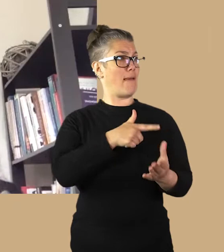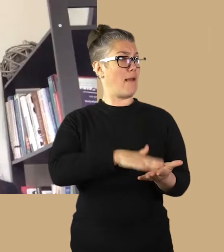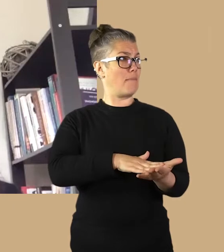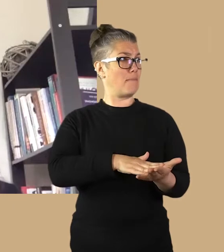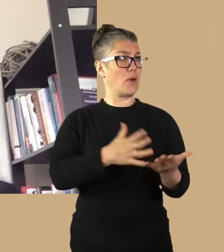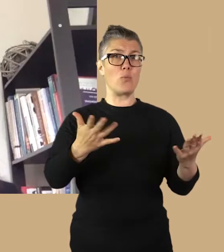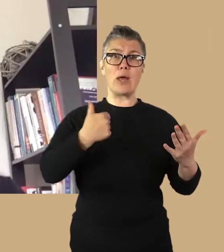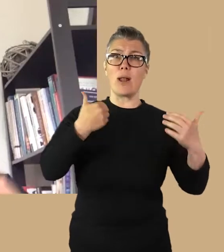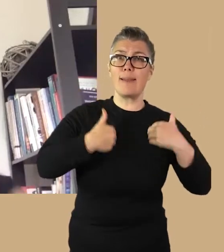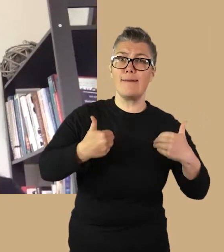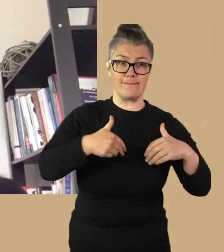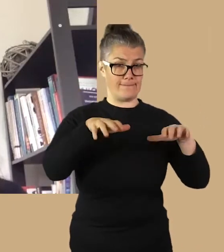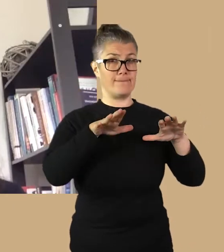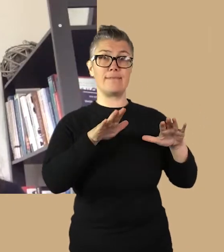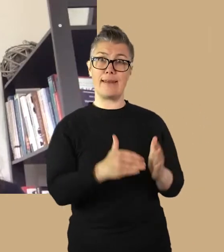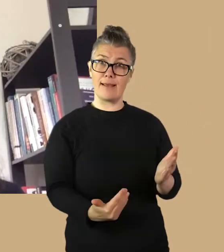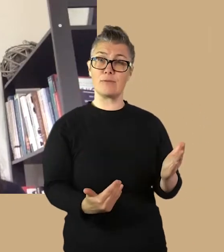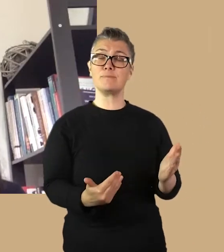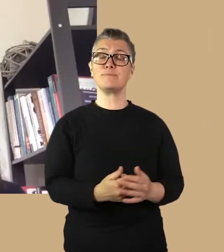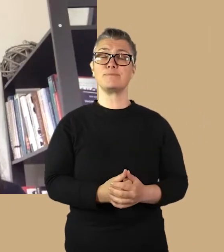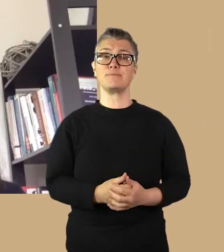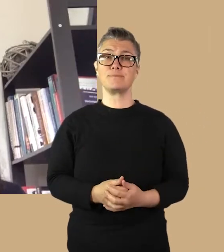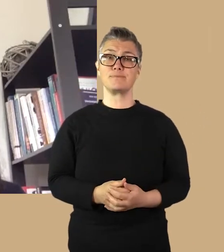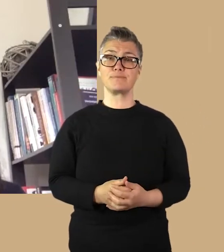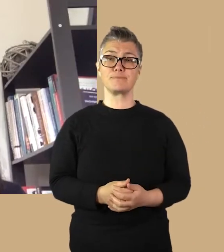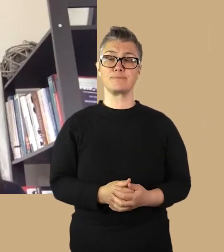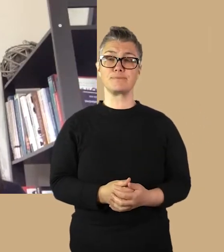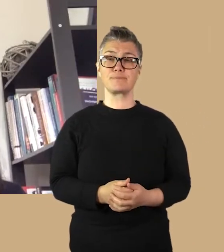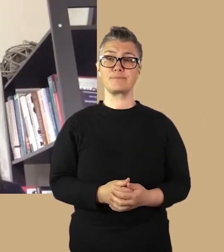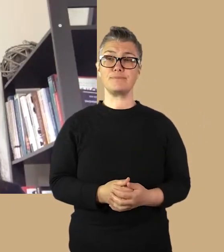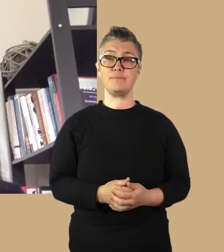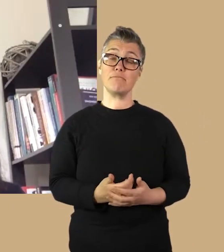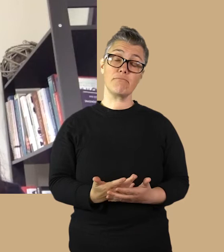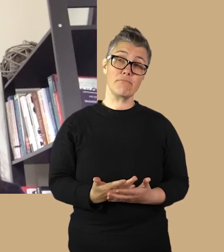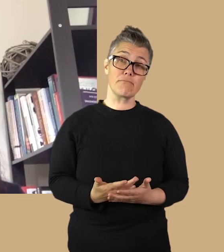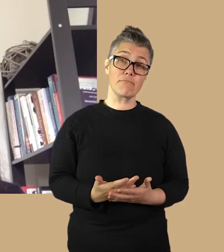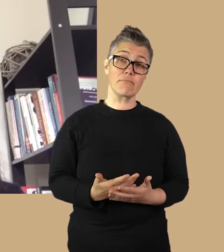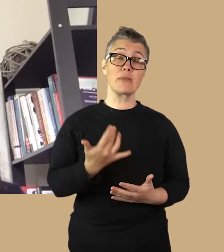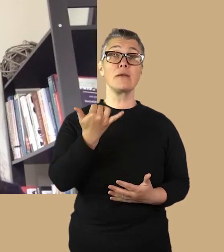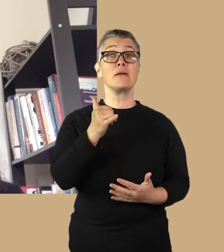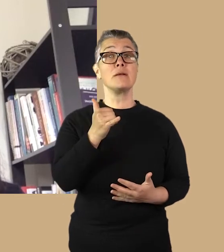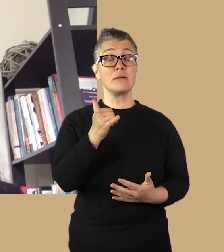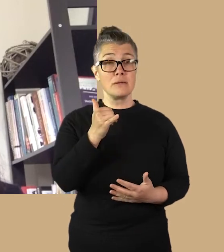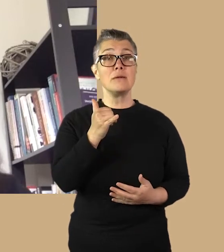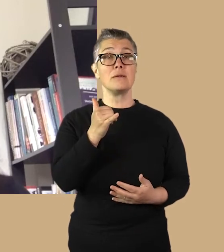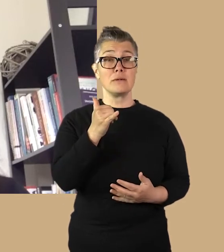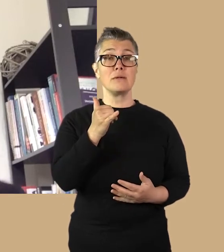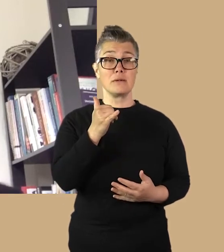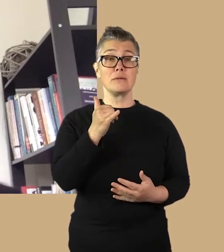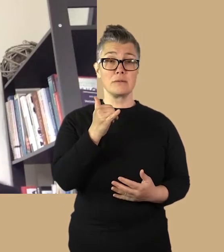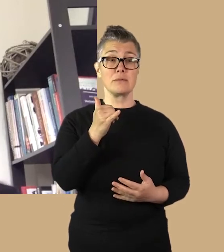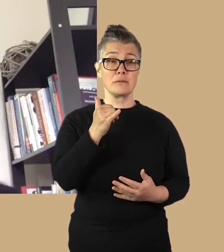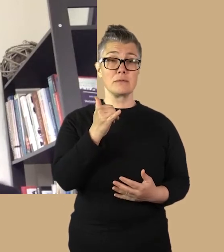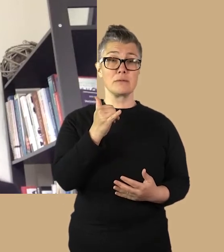are, where you live, having that. If somebody is